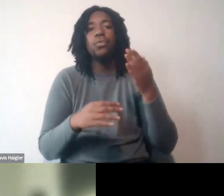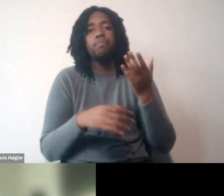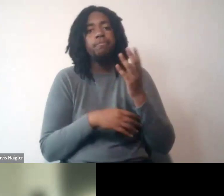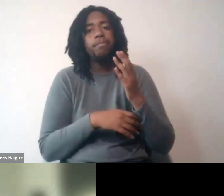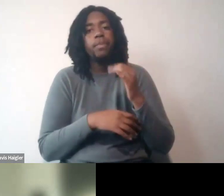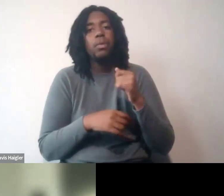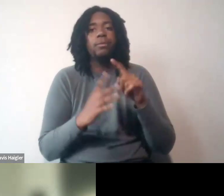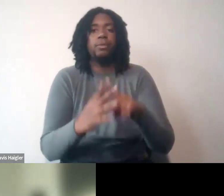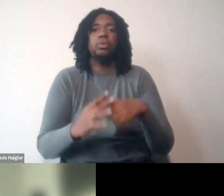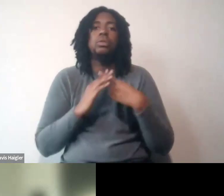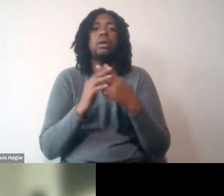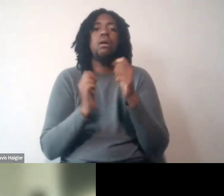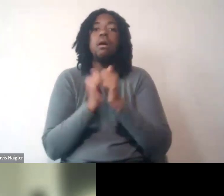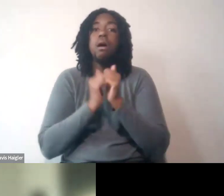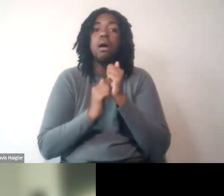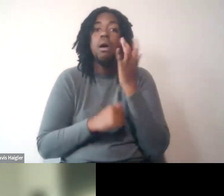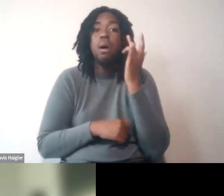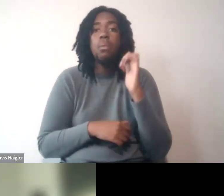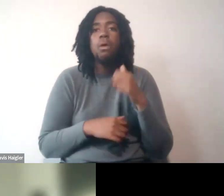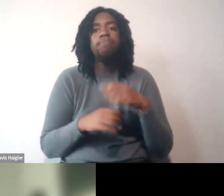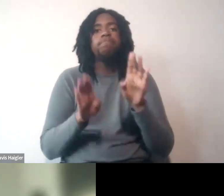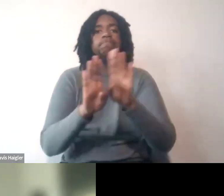the contest because we wanted to open up